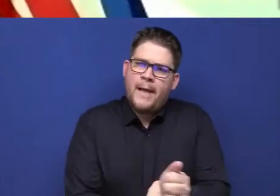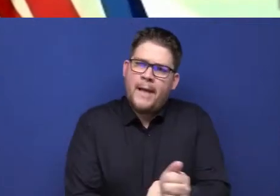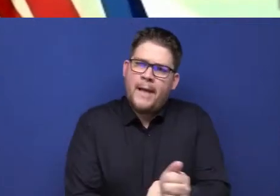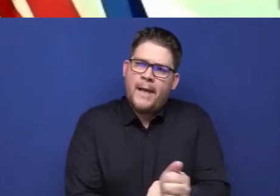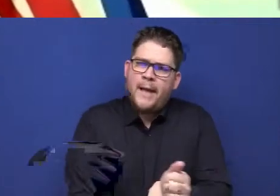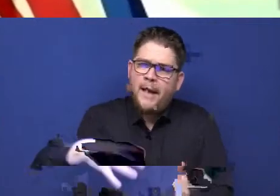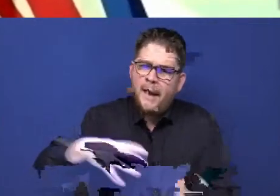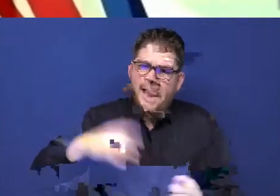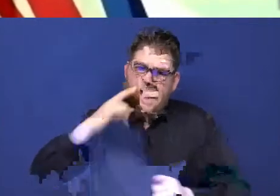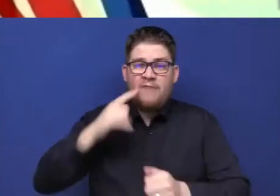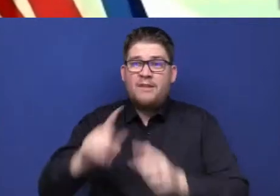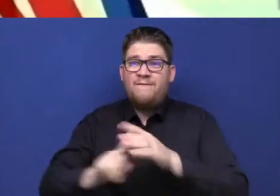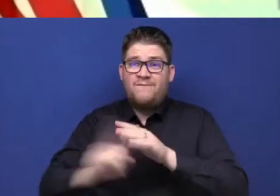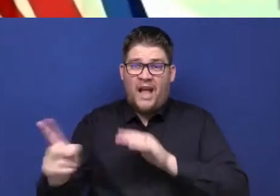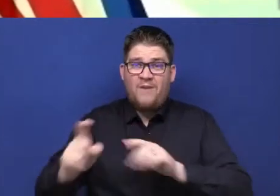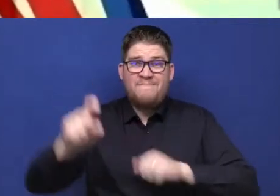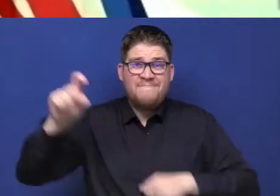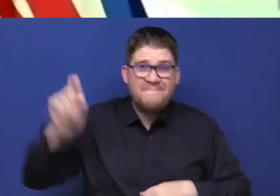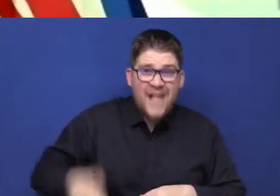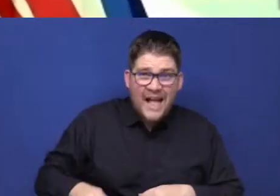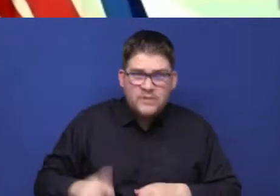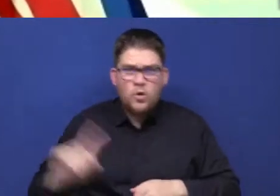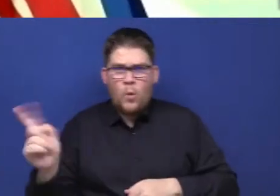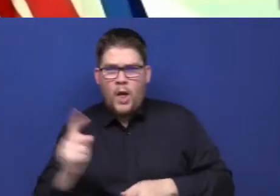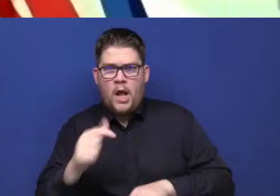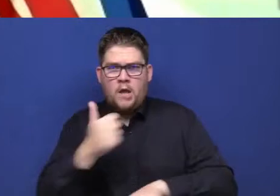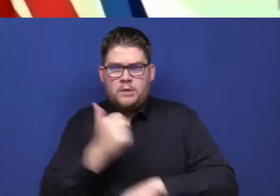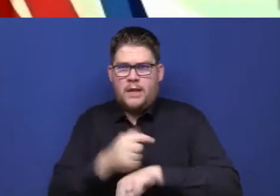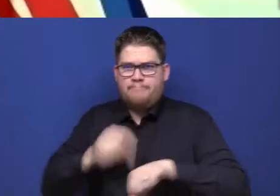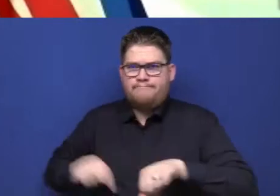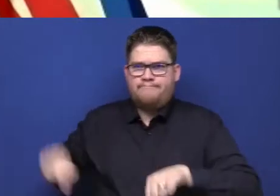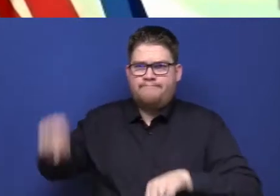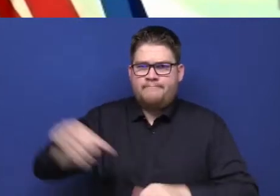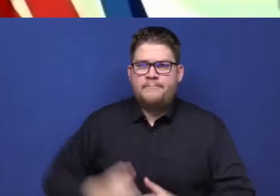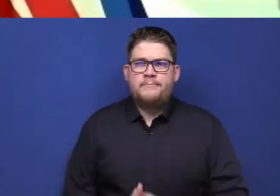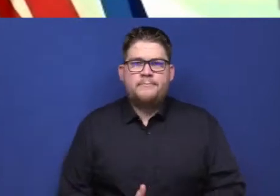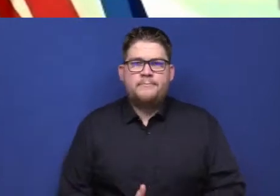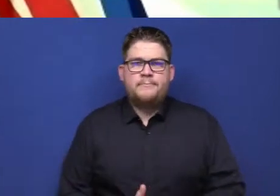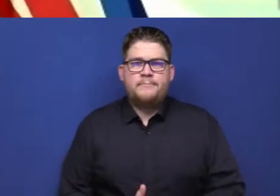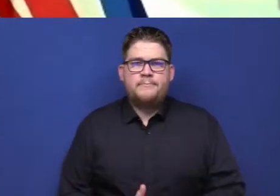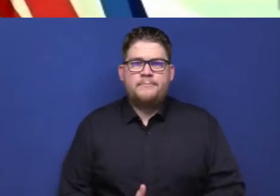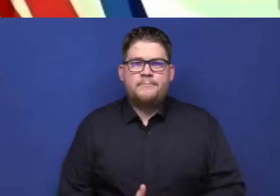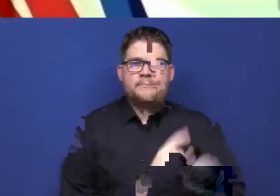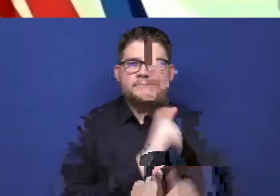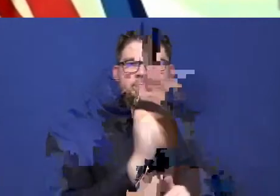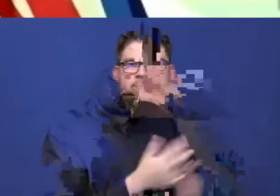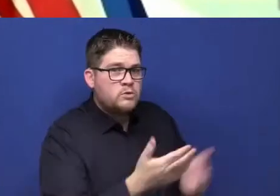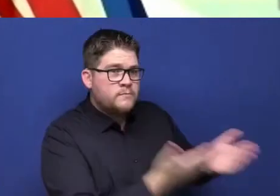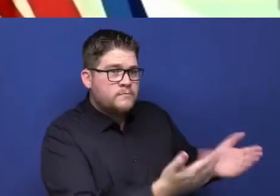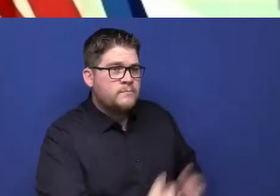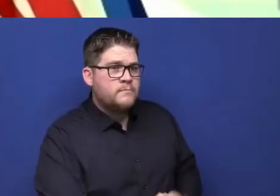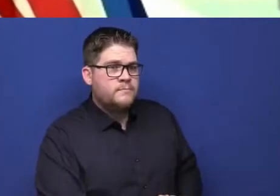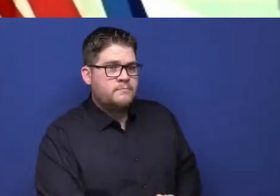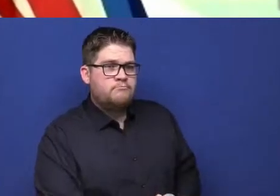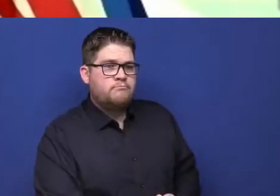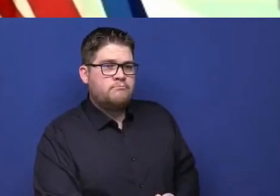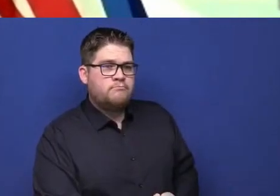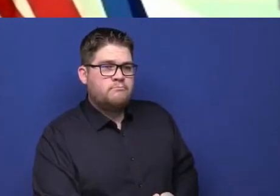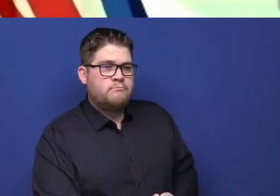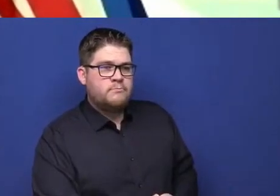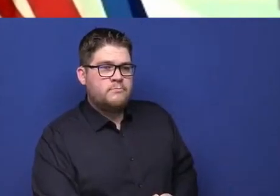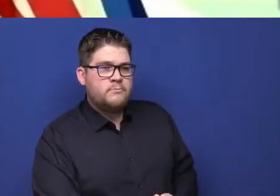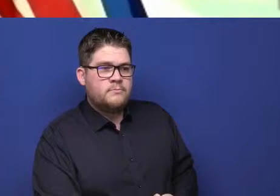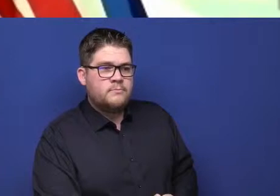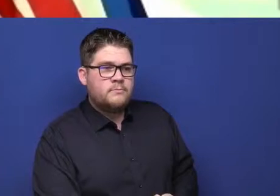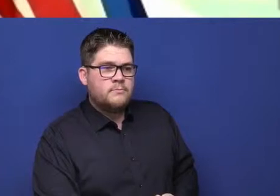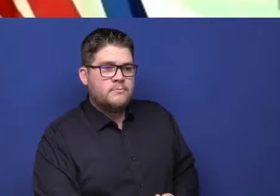Global. Ahmad, please go ahead. Thank you so much for doing this. Obviously we all know much has been made about the premier's